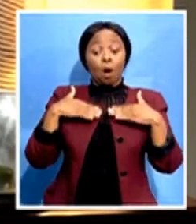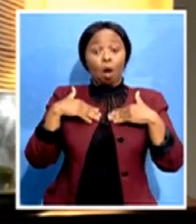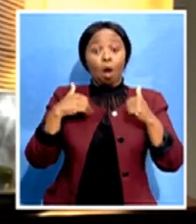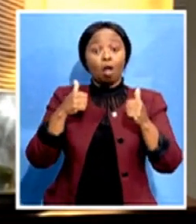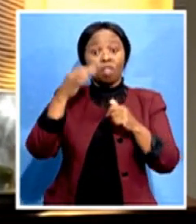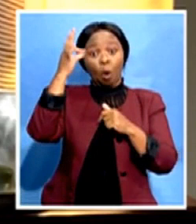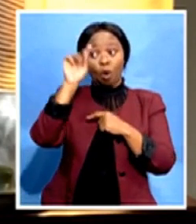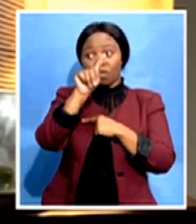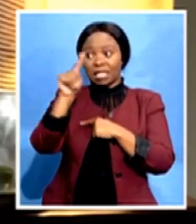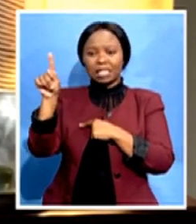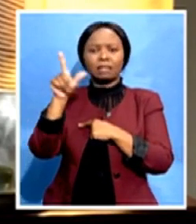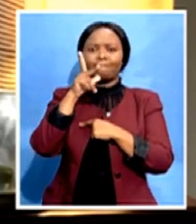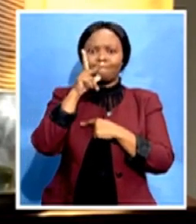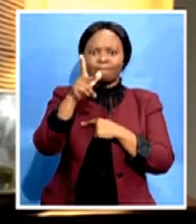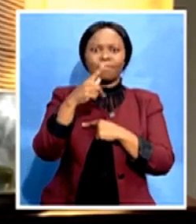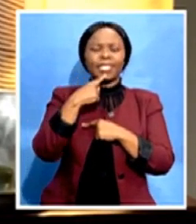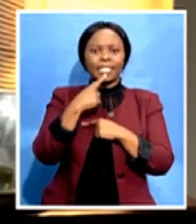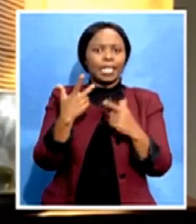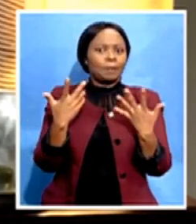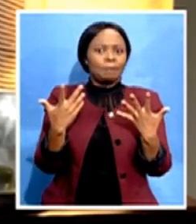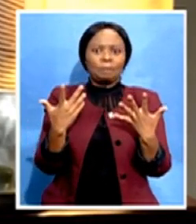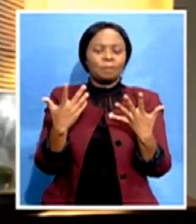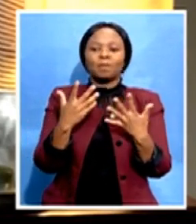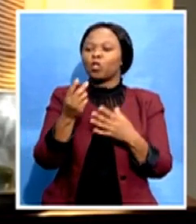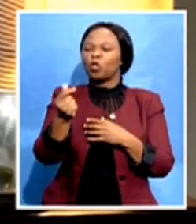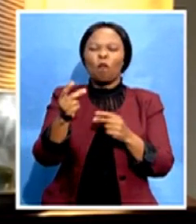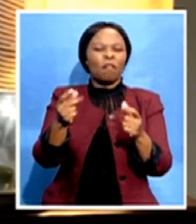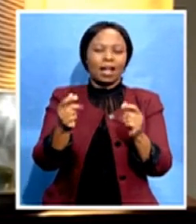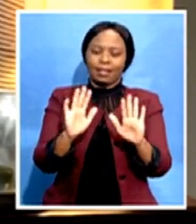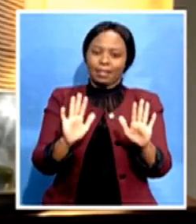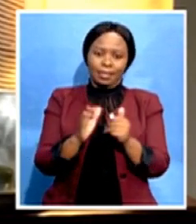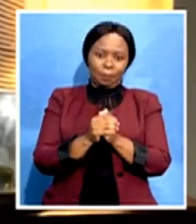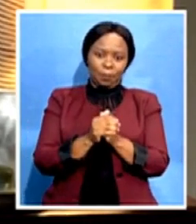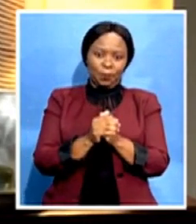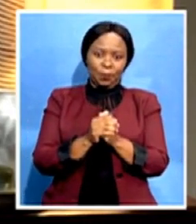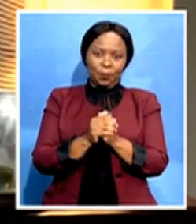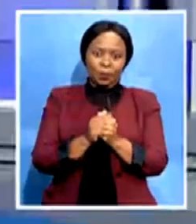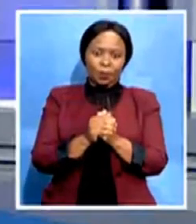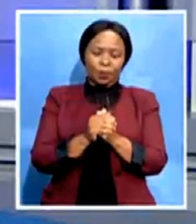not so fast. Sherman Briceby's SABC News, New York.